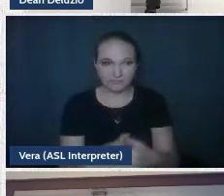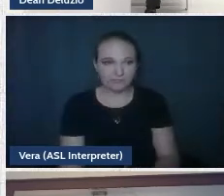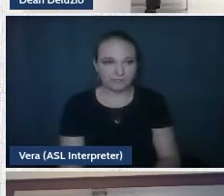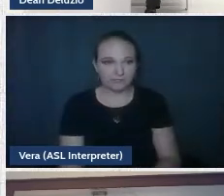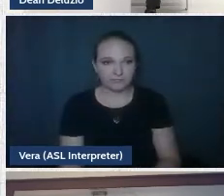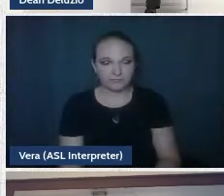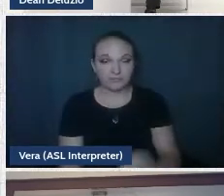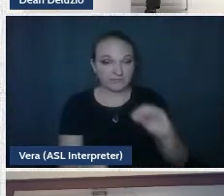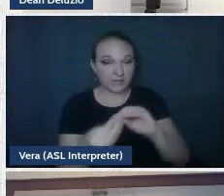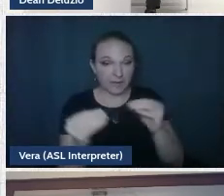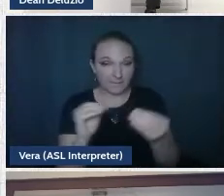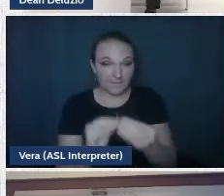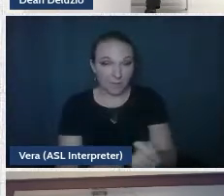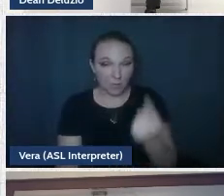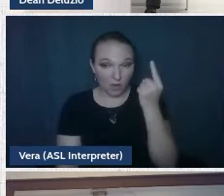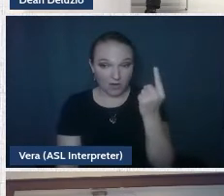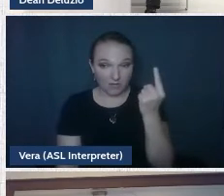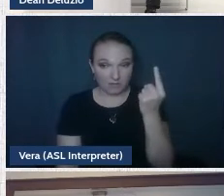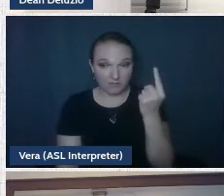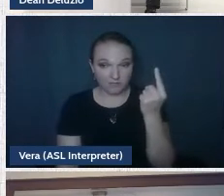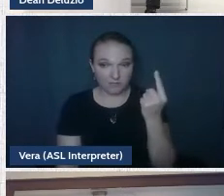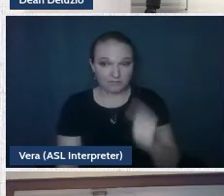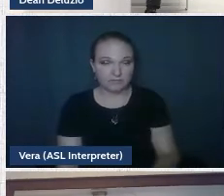so question number 1.